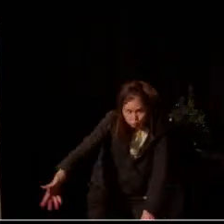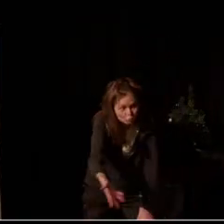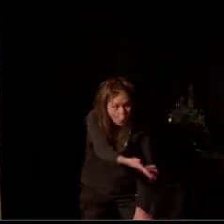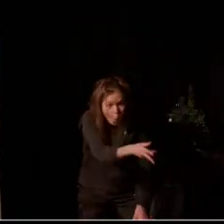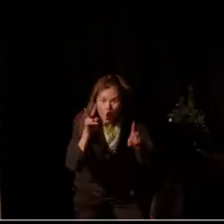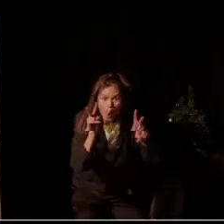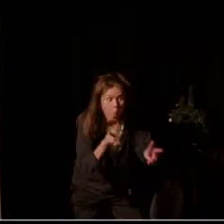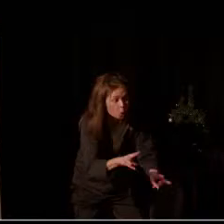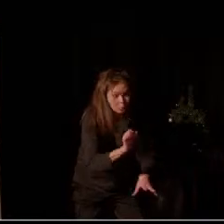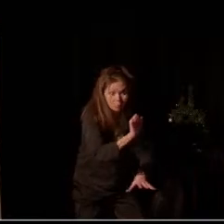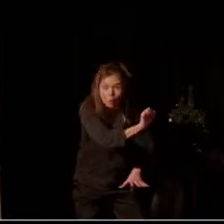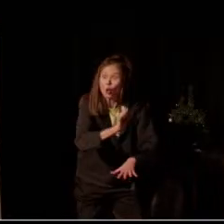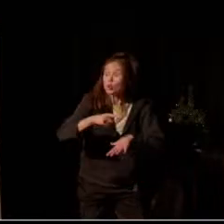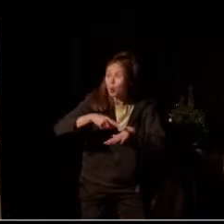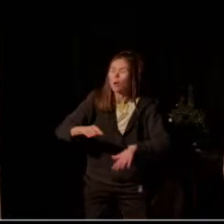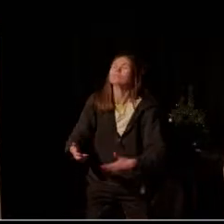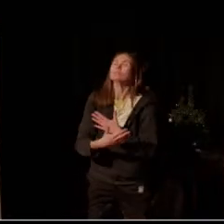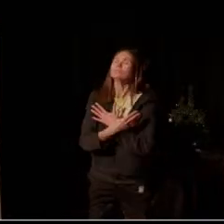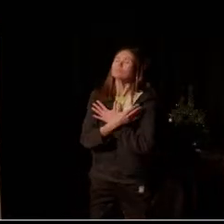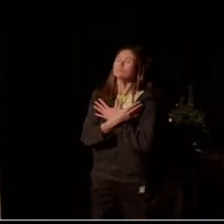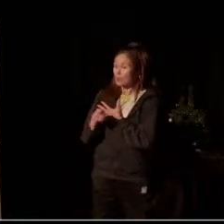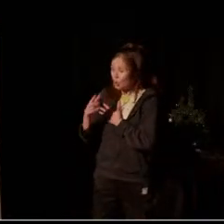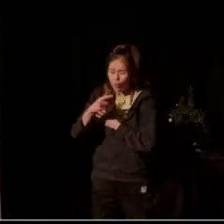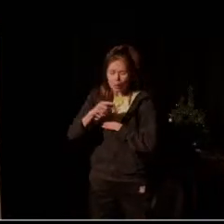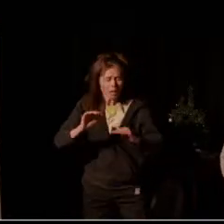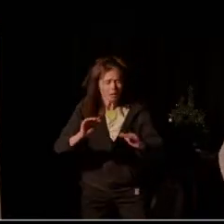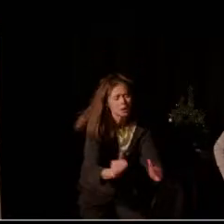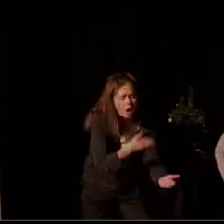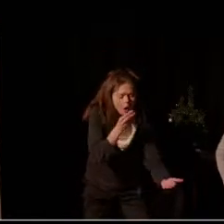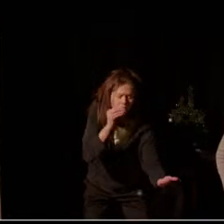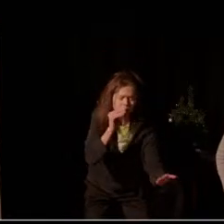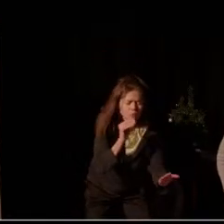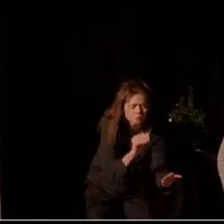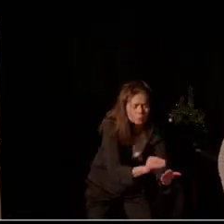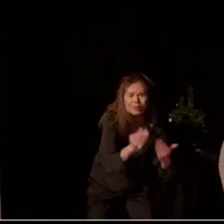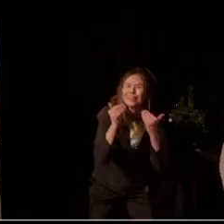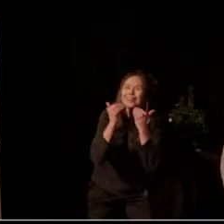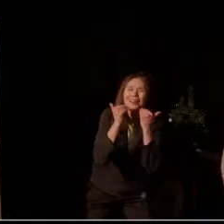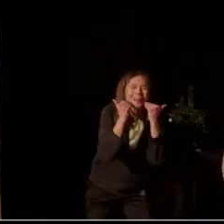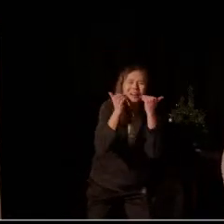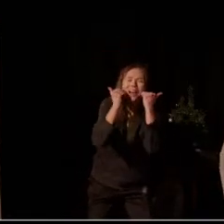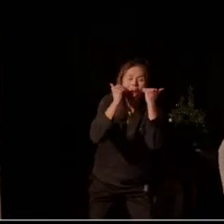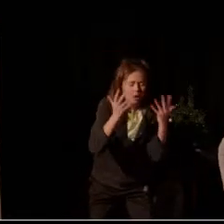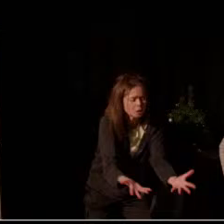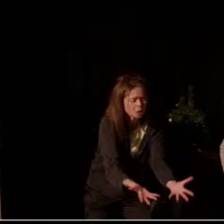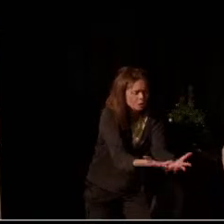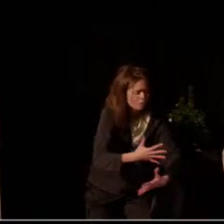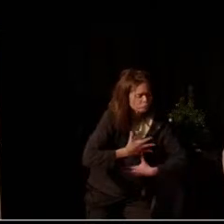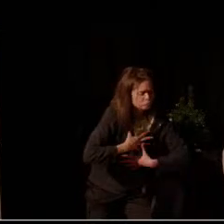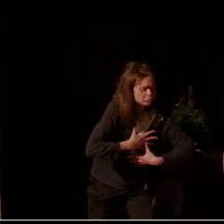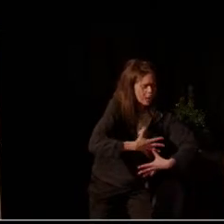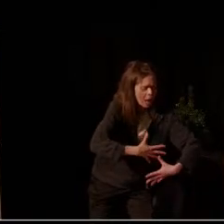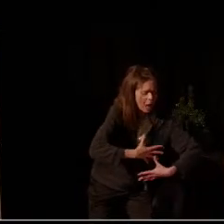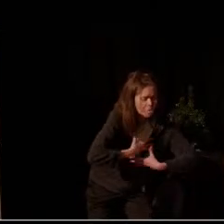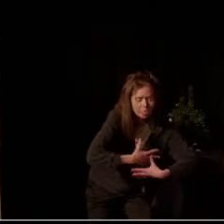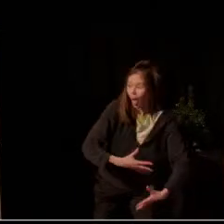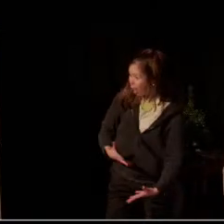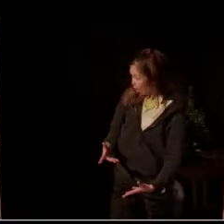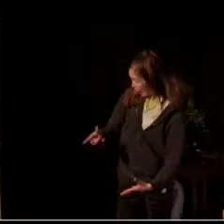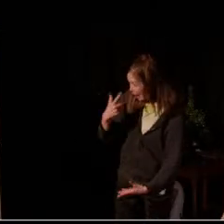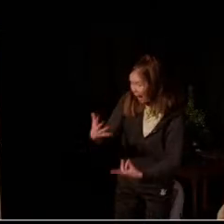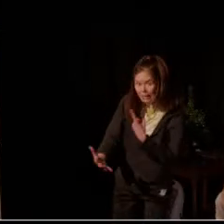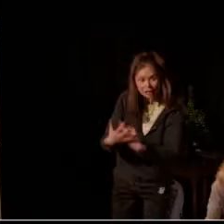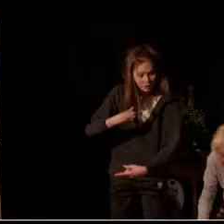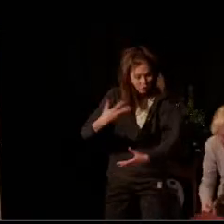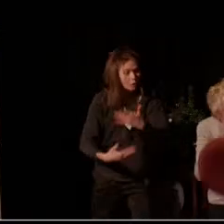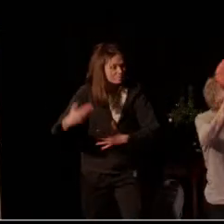bring colour or lustre to her lip or eye, heat outwardly or breath within, I'll serve you as I would do